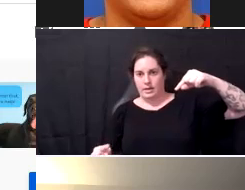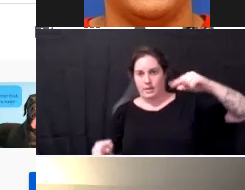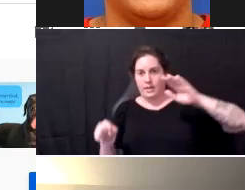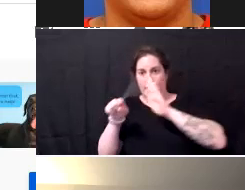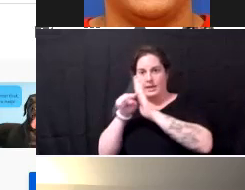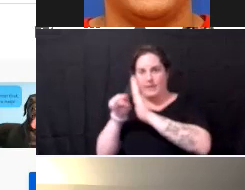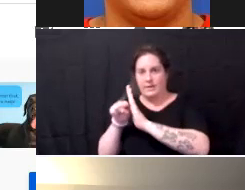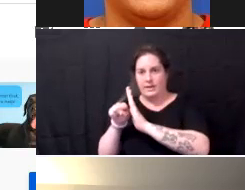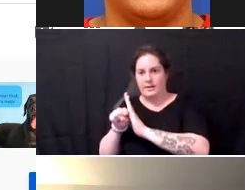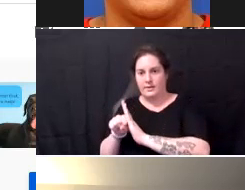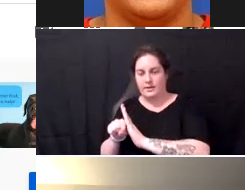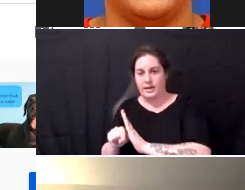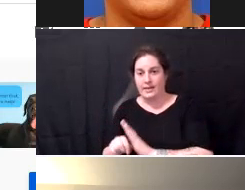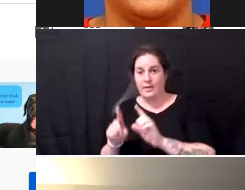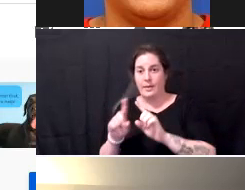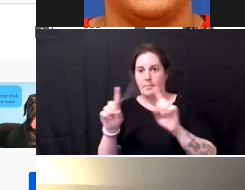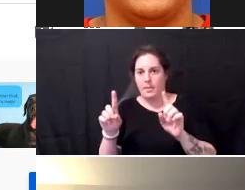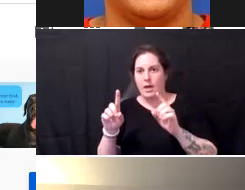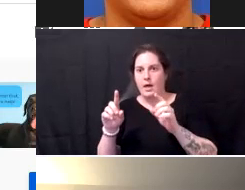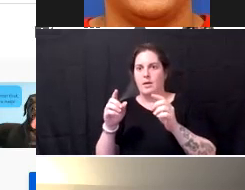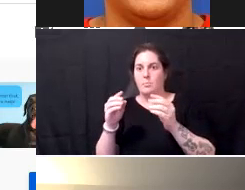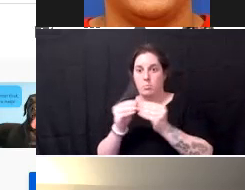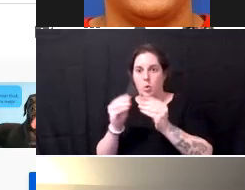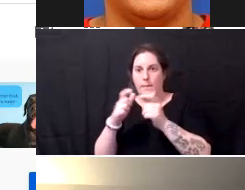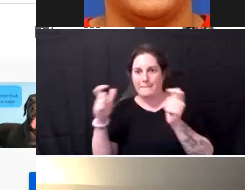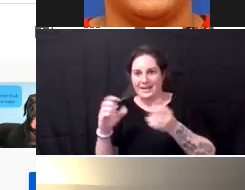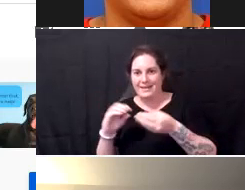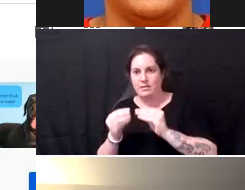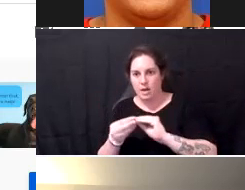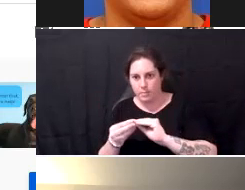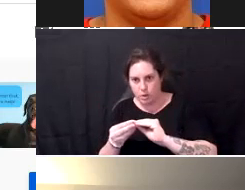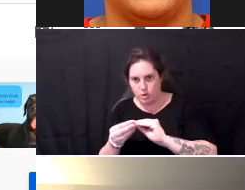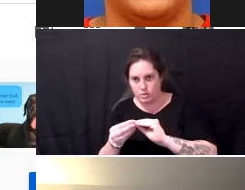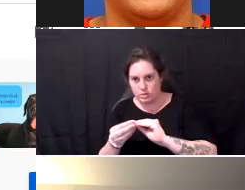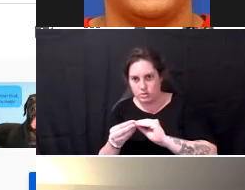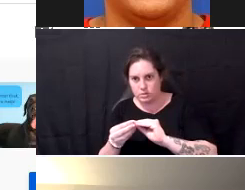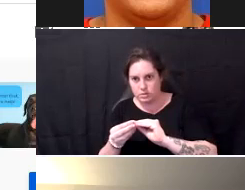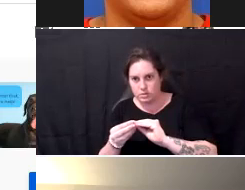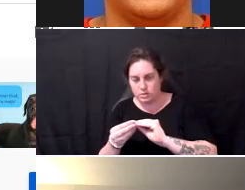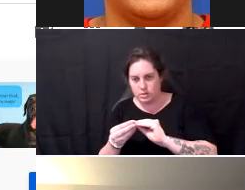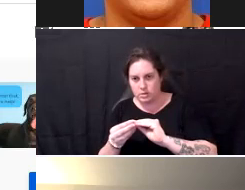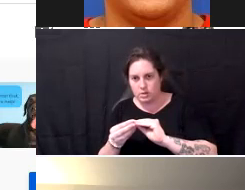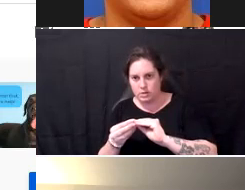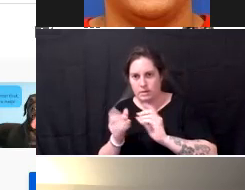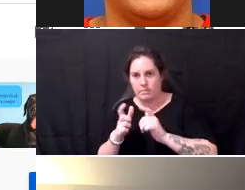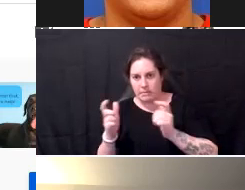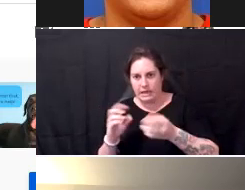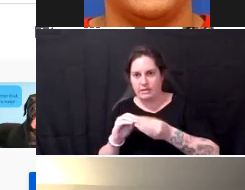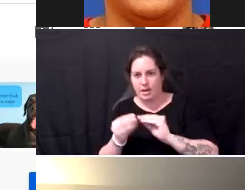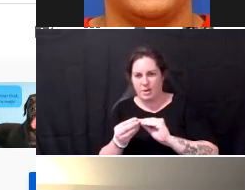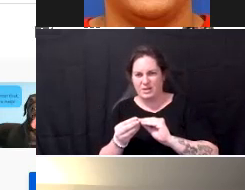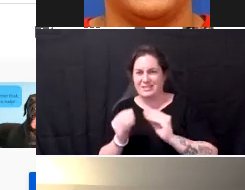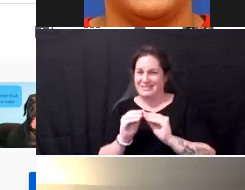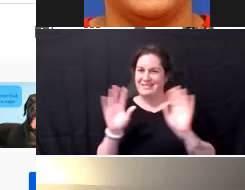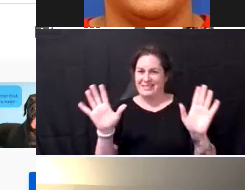but larger, right? And so that's what I wanted to clarify for you. When he's, because sometimes people